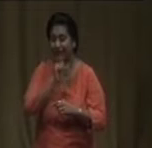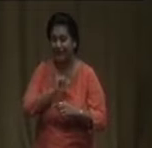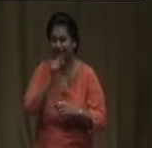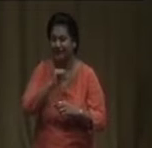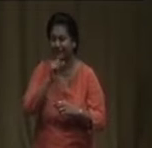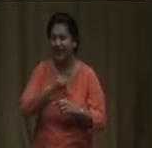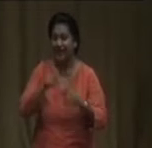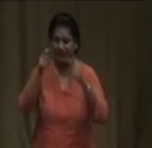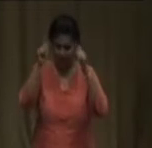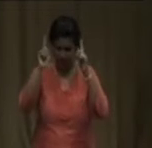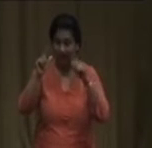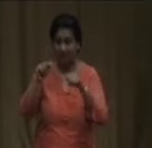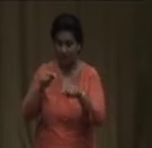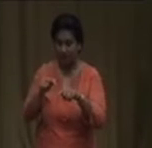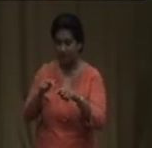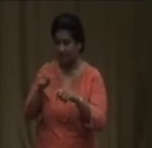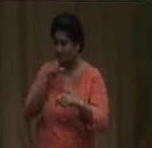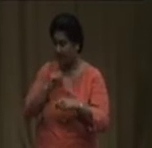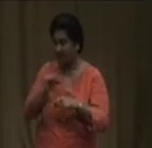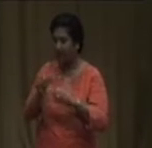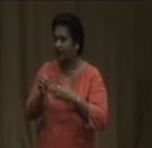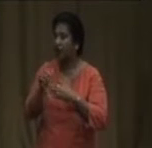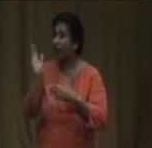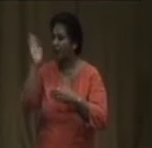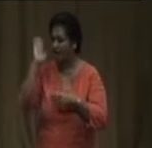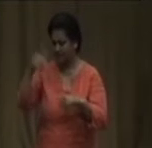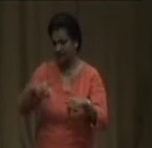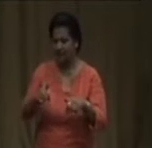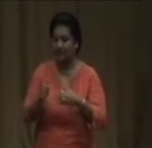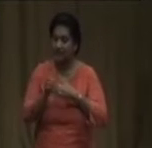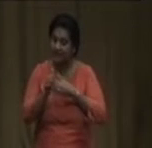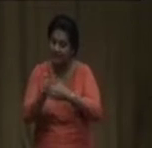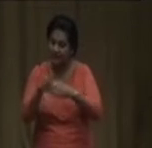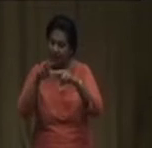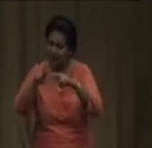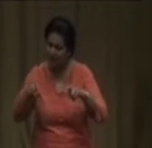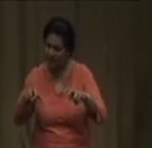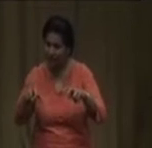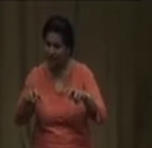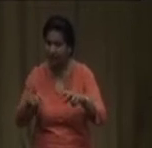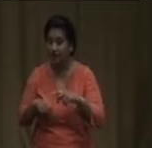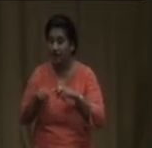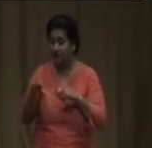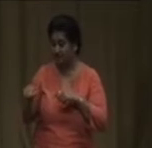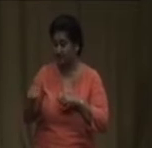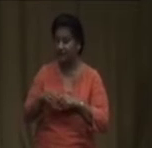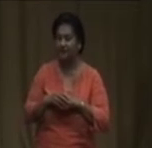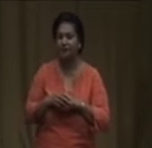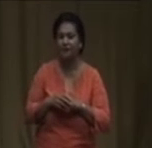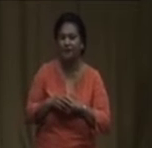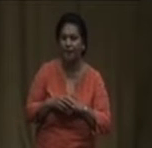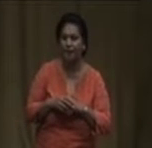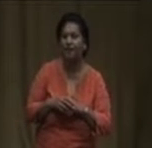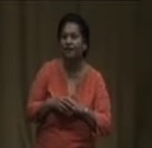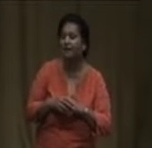of Lapita pottery. And Patrick, under the provisions of what we call academic exception, as the researcher